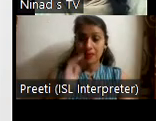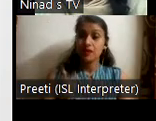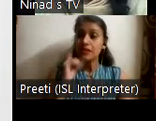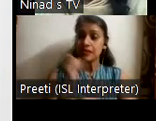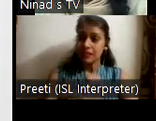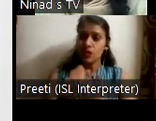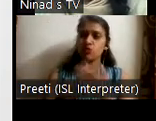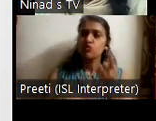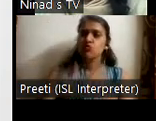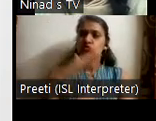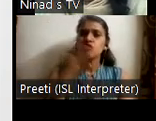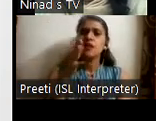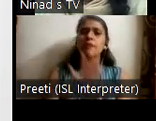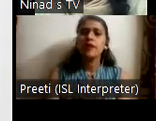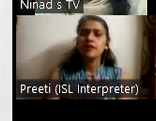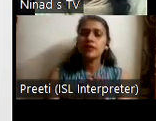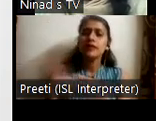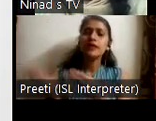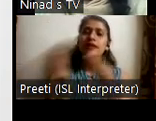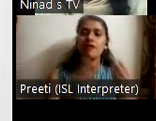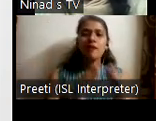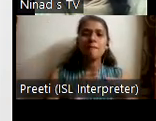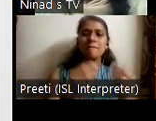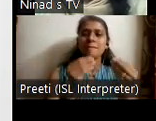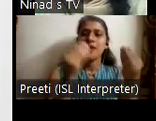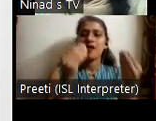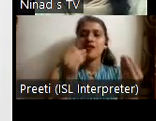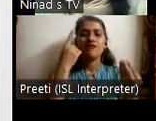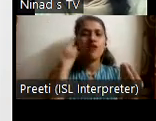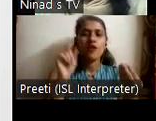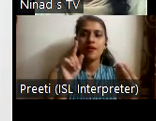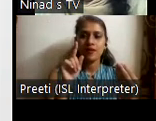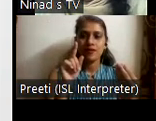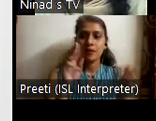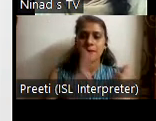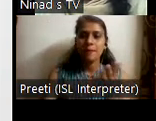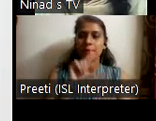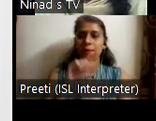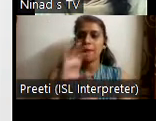social participation can be improvised at a micro level,